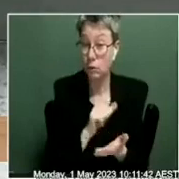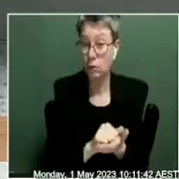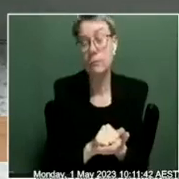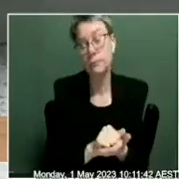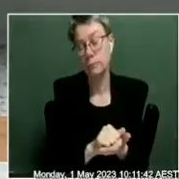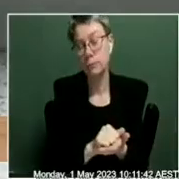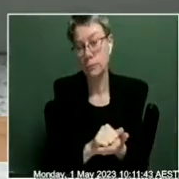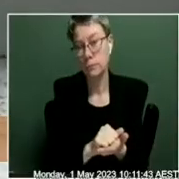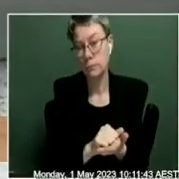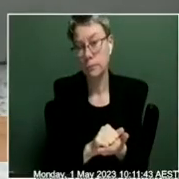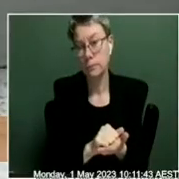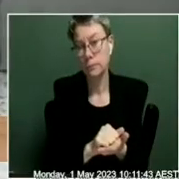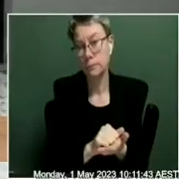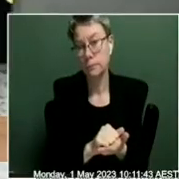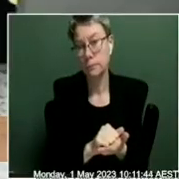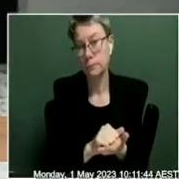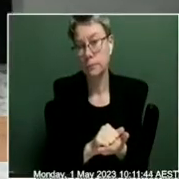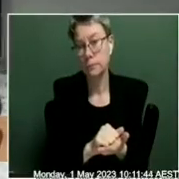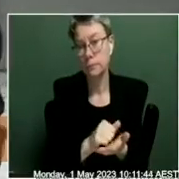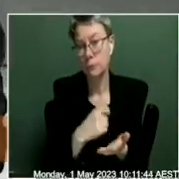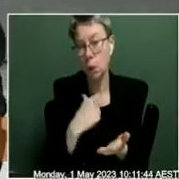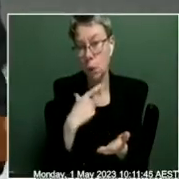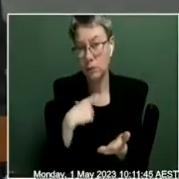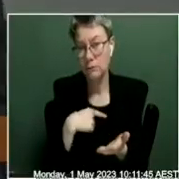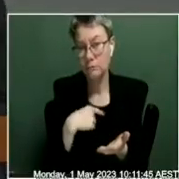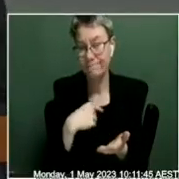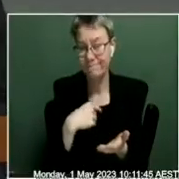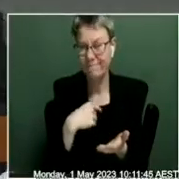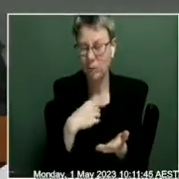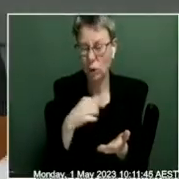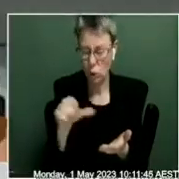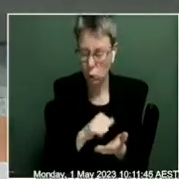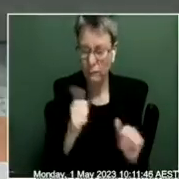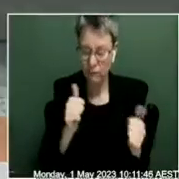play it by ear, where that break happens and how long it is.